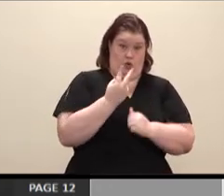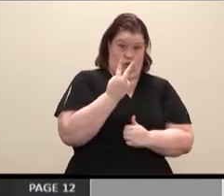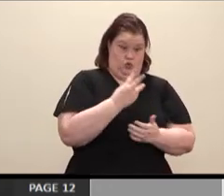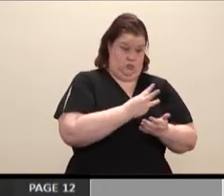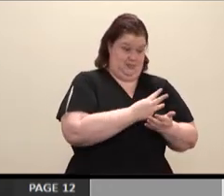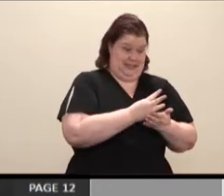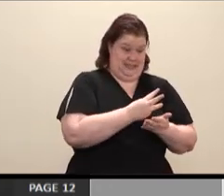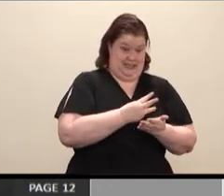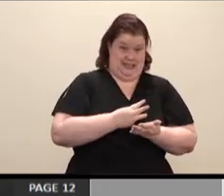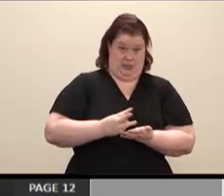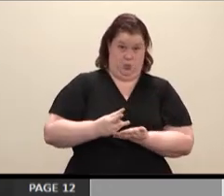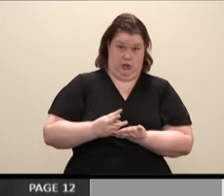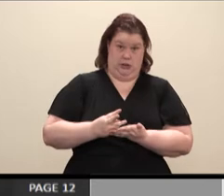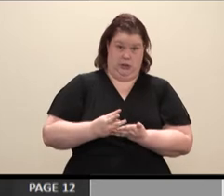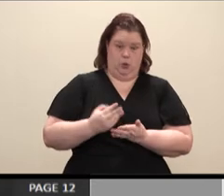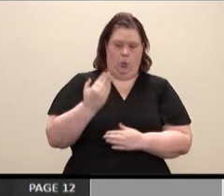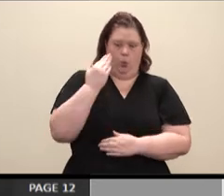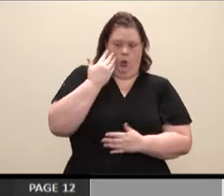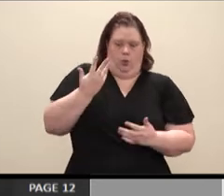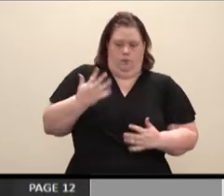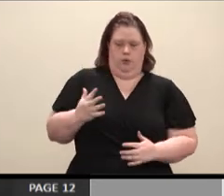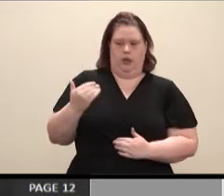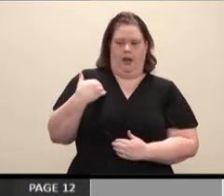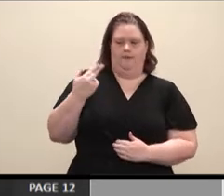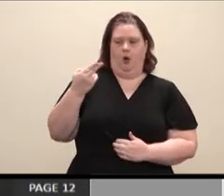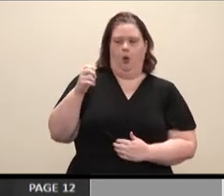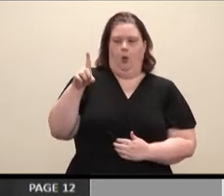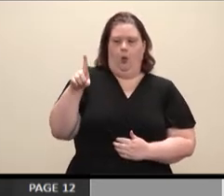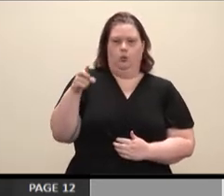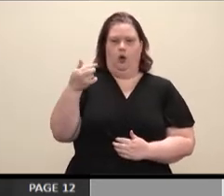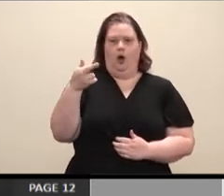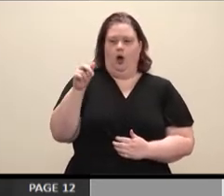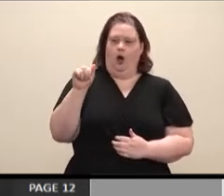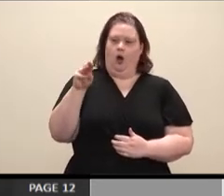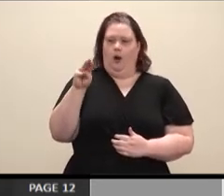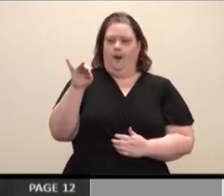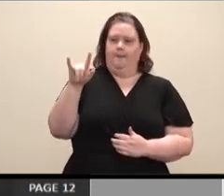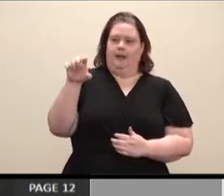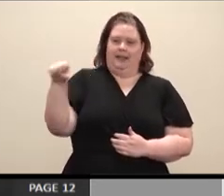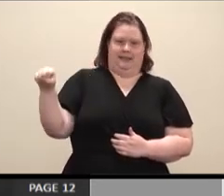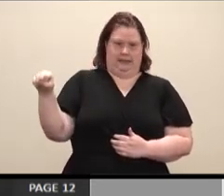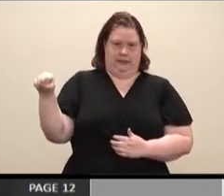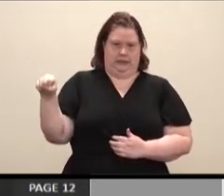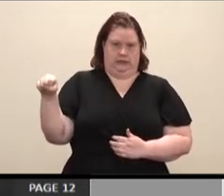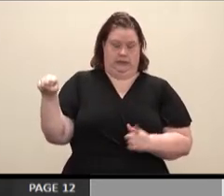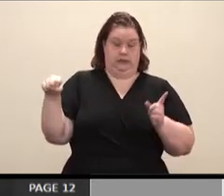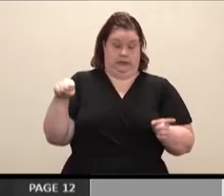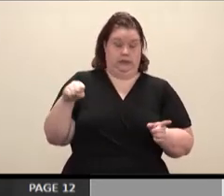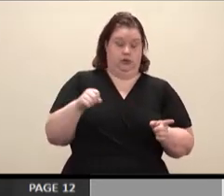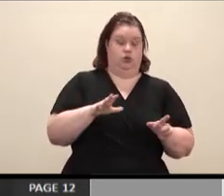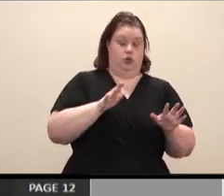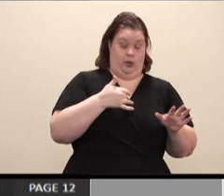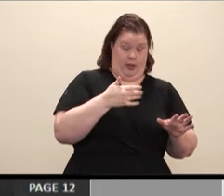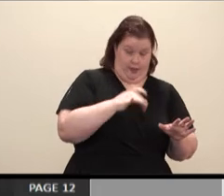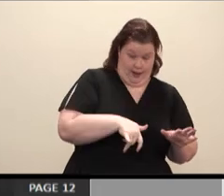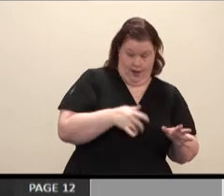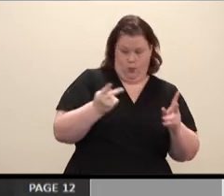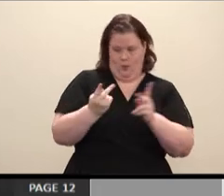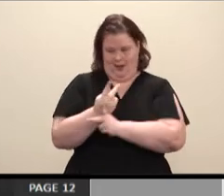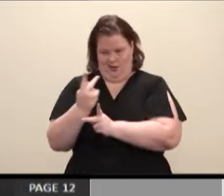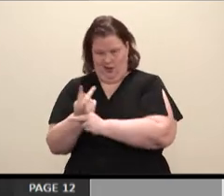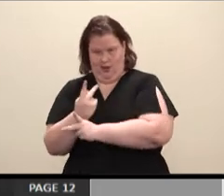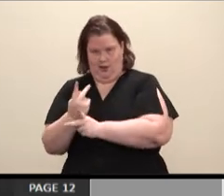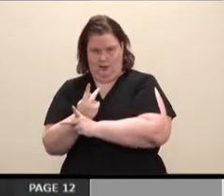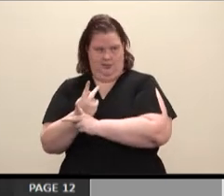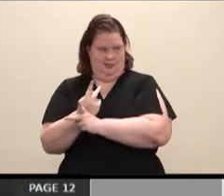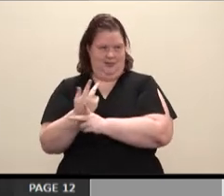So we used that hold harmless and then calculated some numbers which would have been way too high. So it's a good thing we're